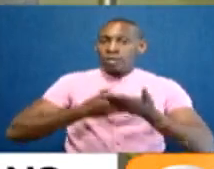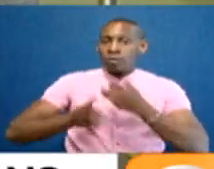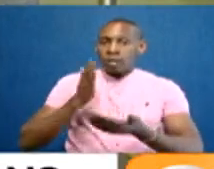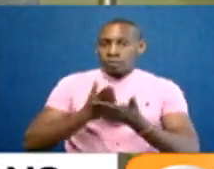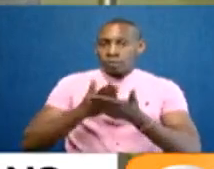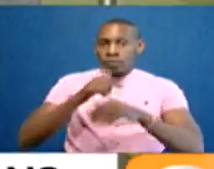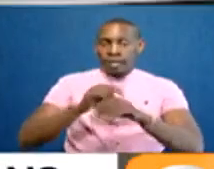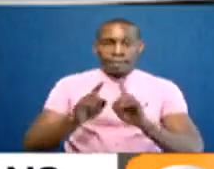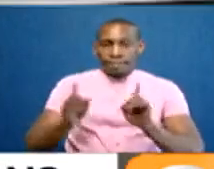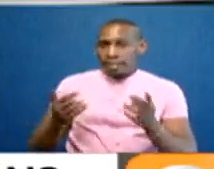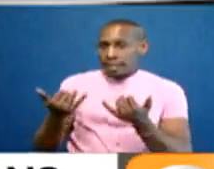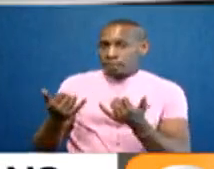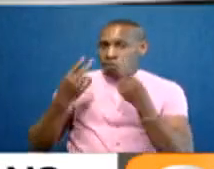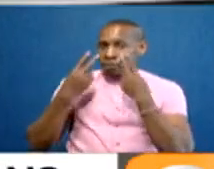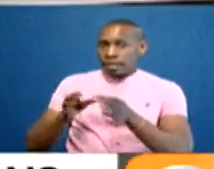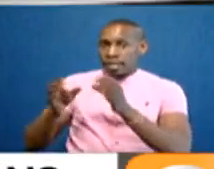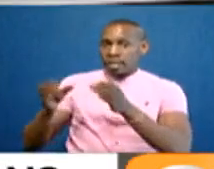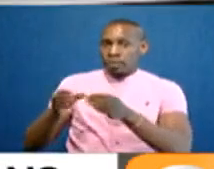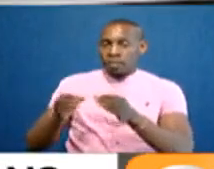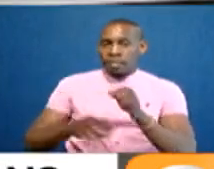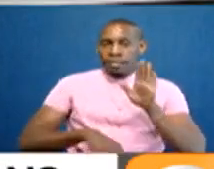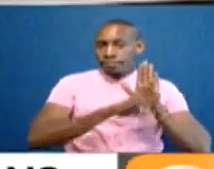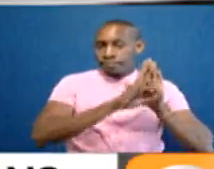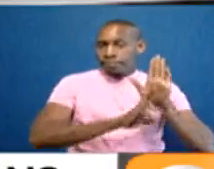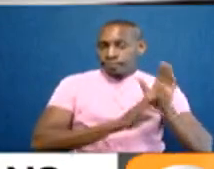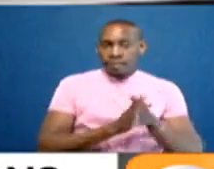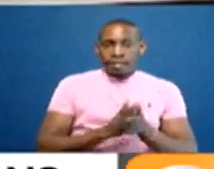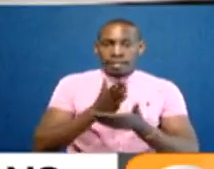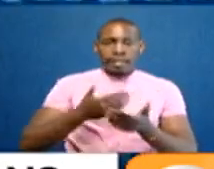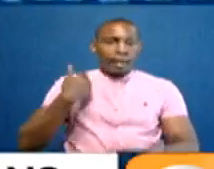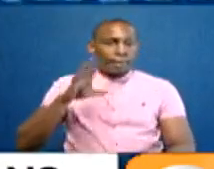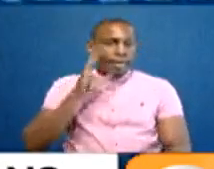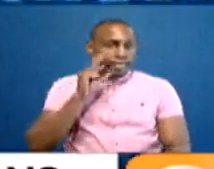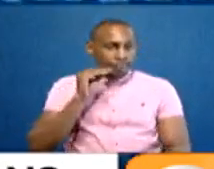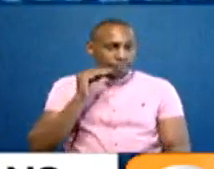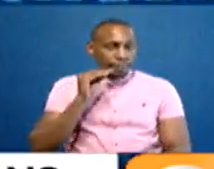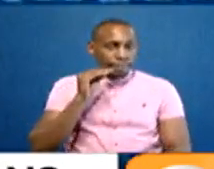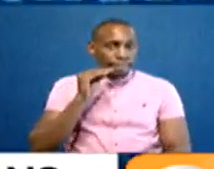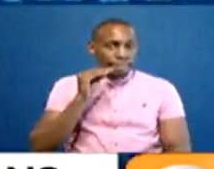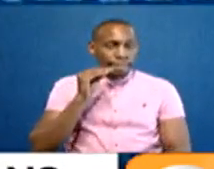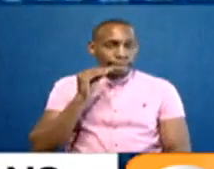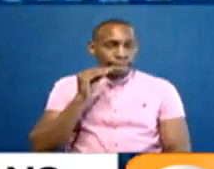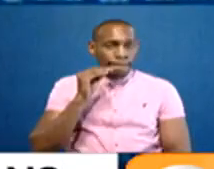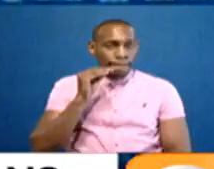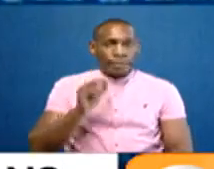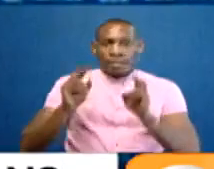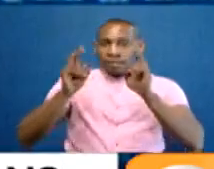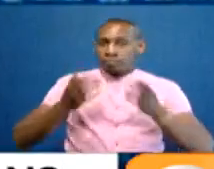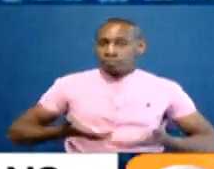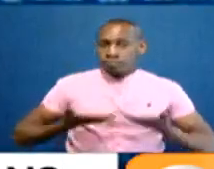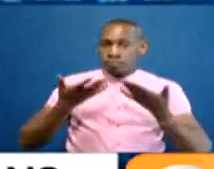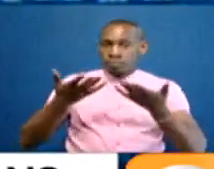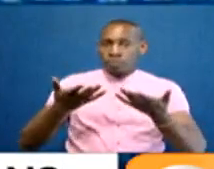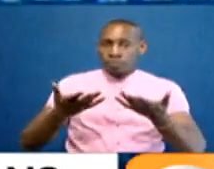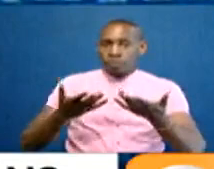real terms. But when you look at some of the community guidelines, some of the hate speech or the issues raised on some of